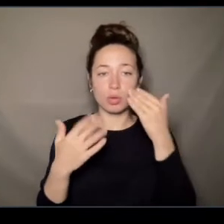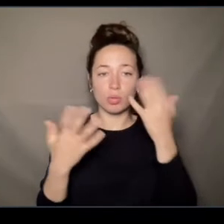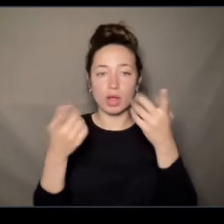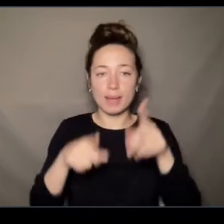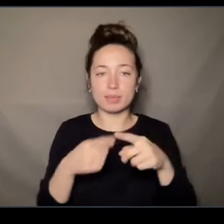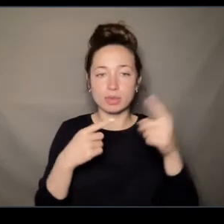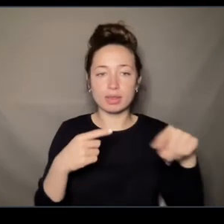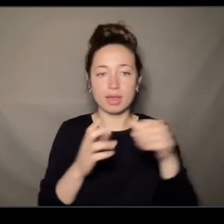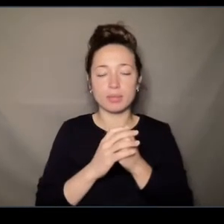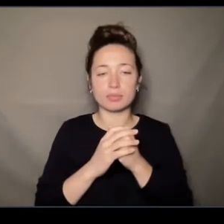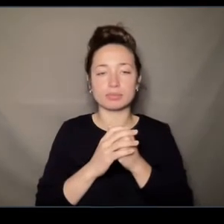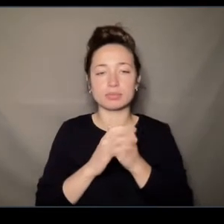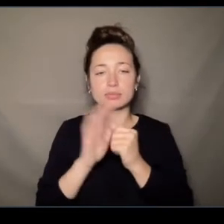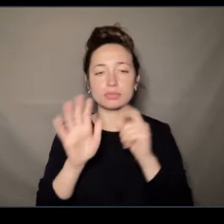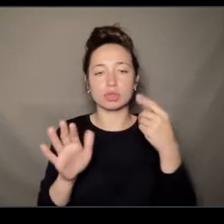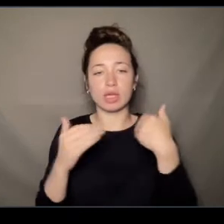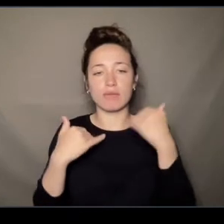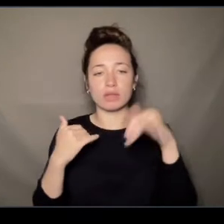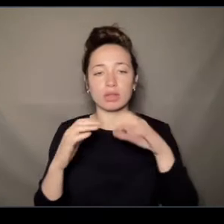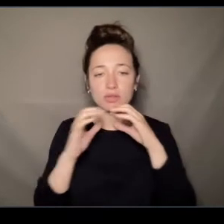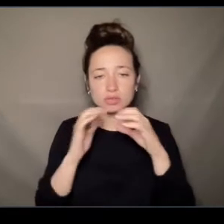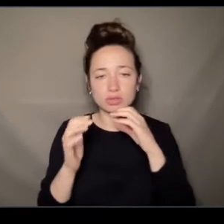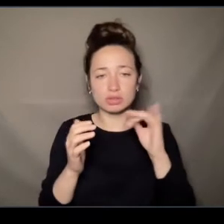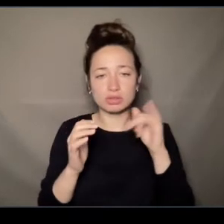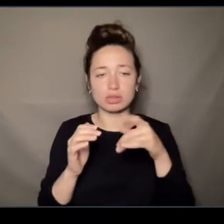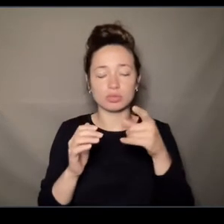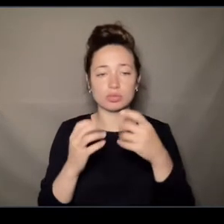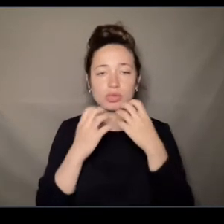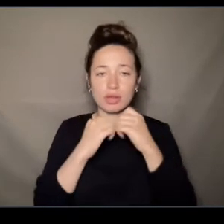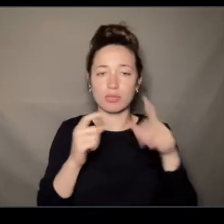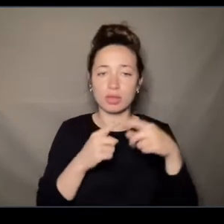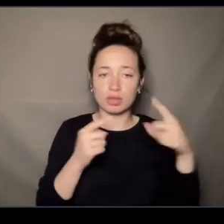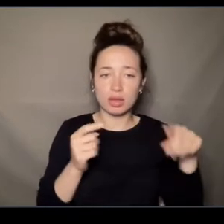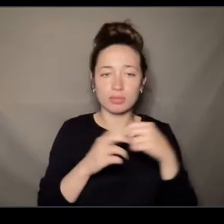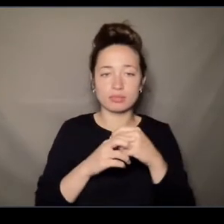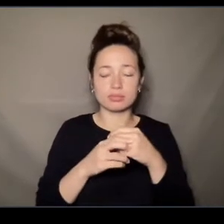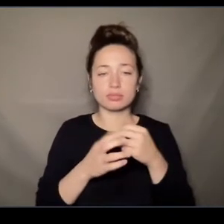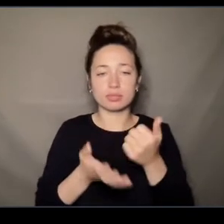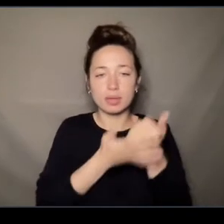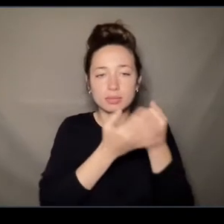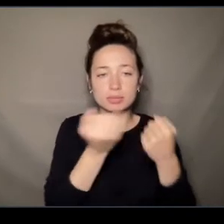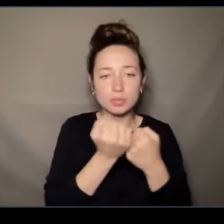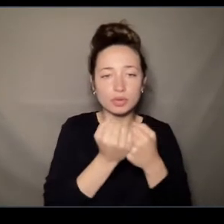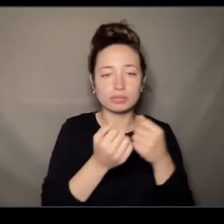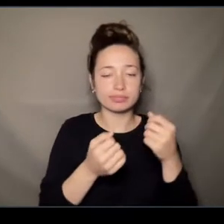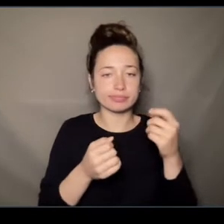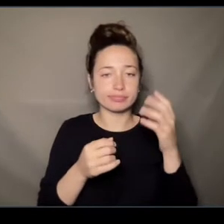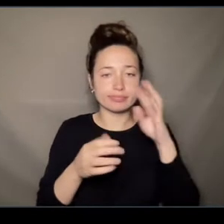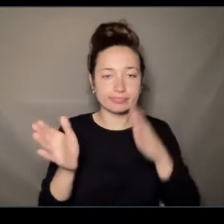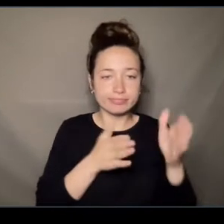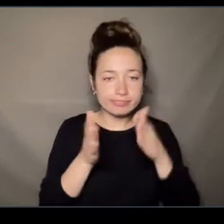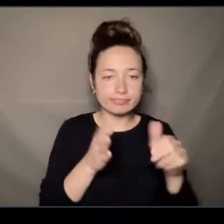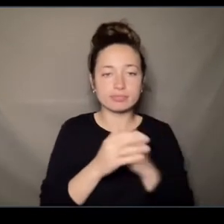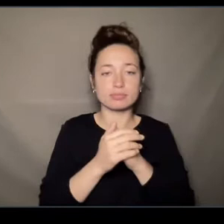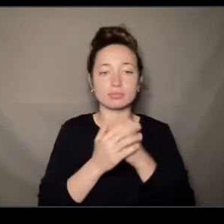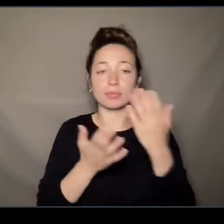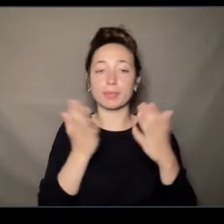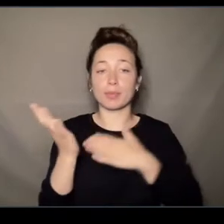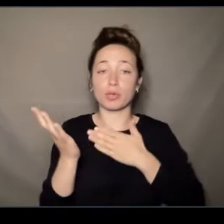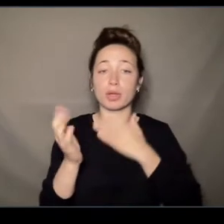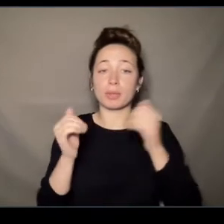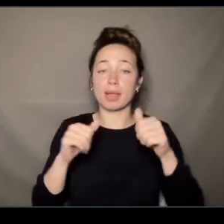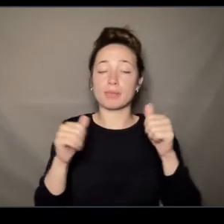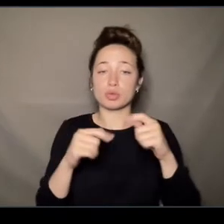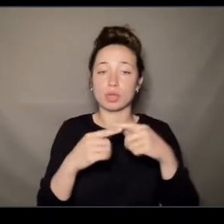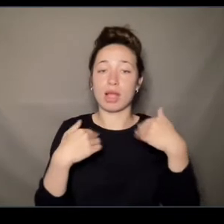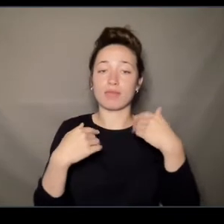happening to them. Just have that conversation about you care about them and help them to create a situation, if they're willing and